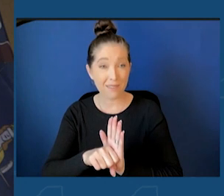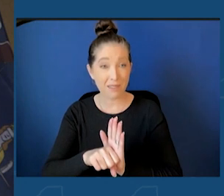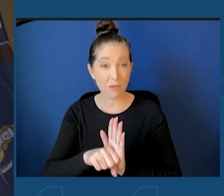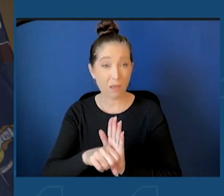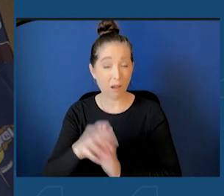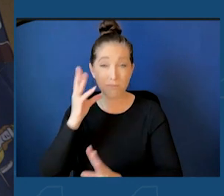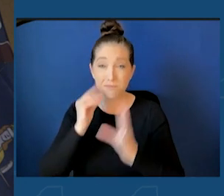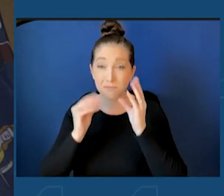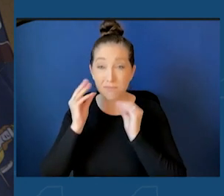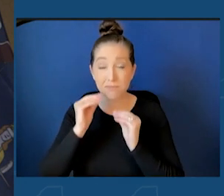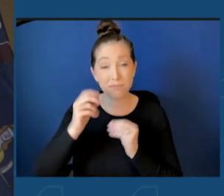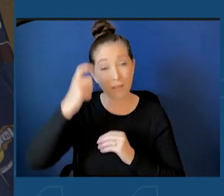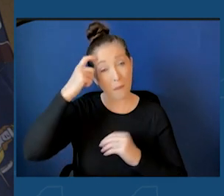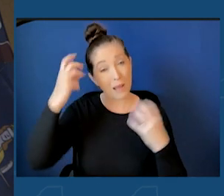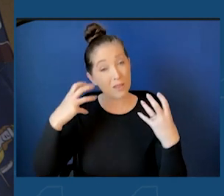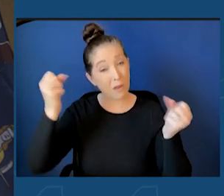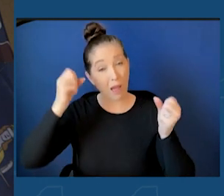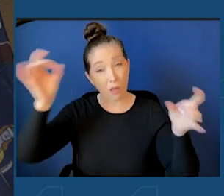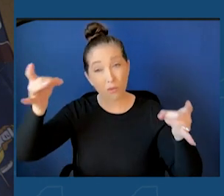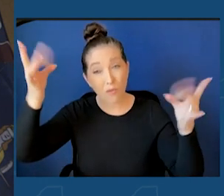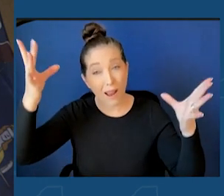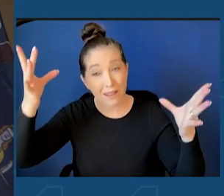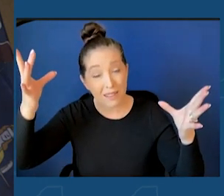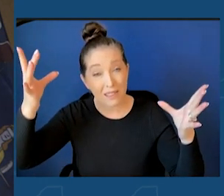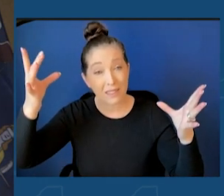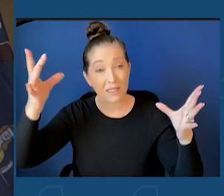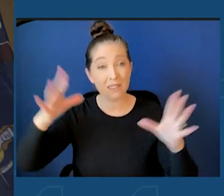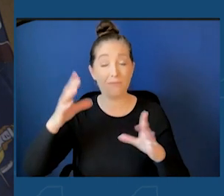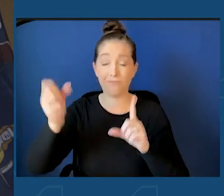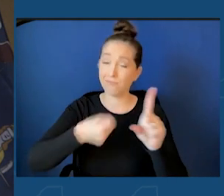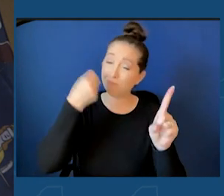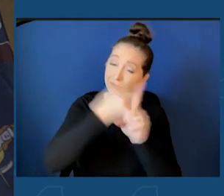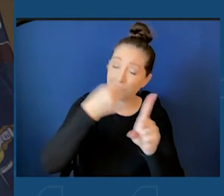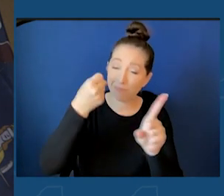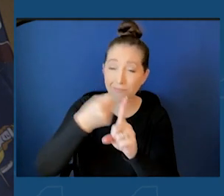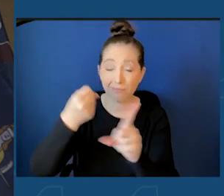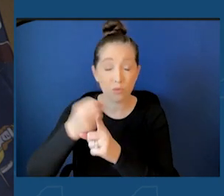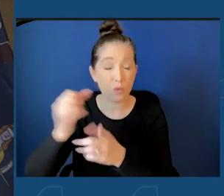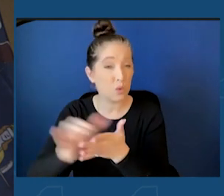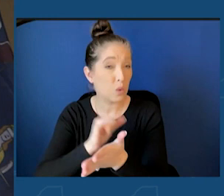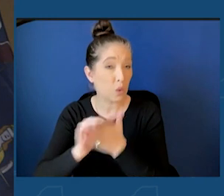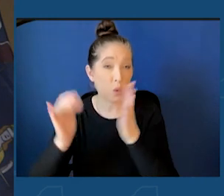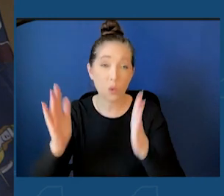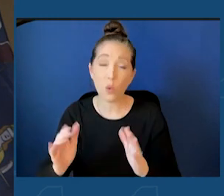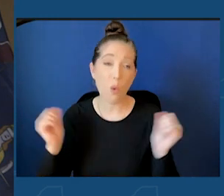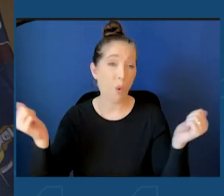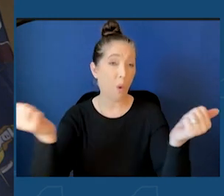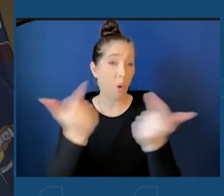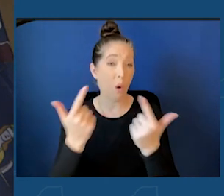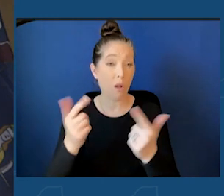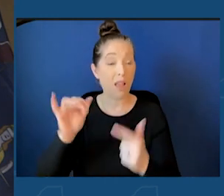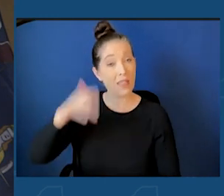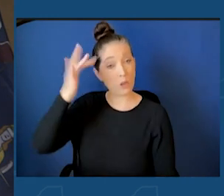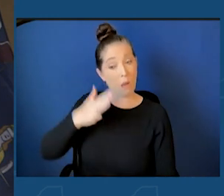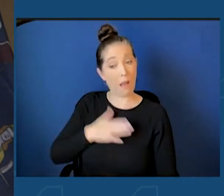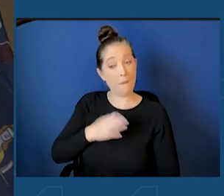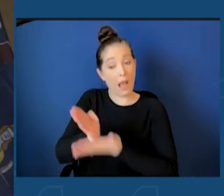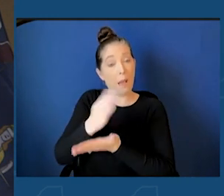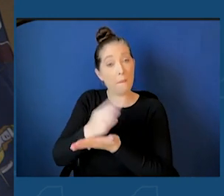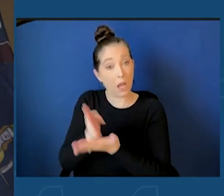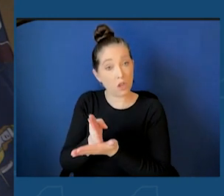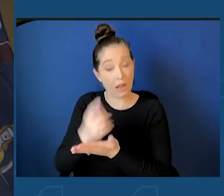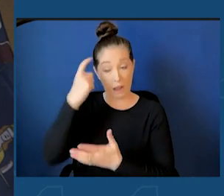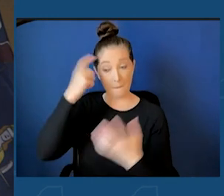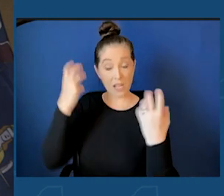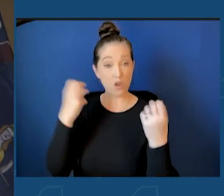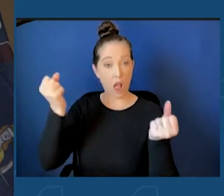crisis. And it's impacting all New Yorkers, and that's why in my budget and my State of the State address, we put mental health